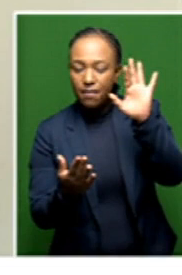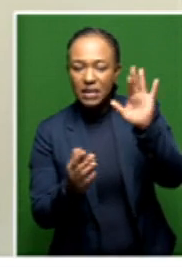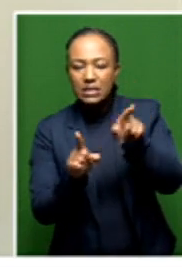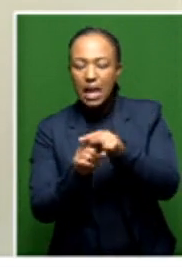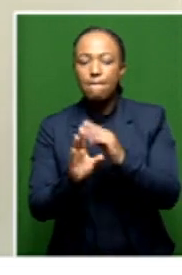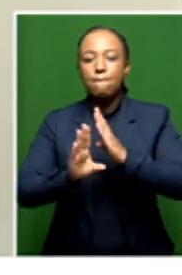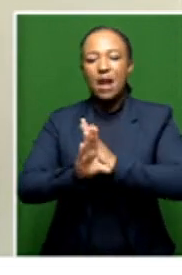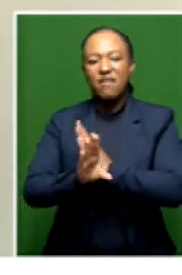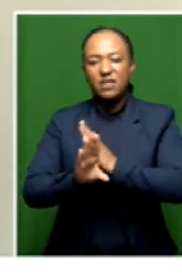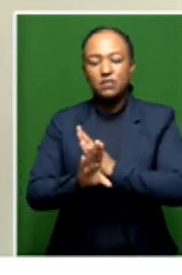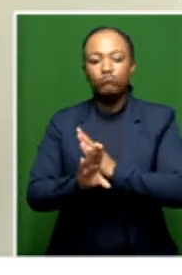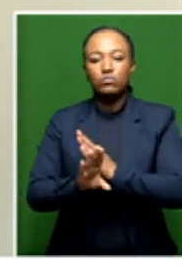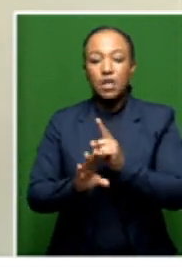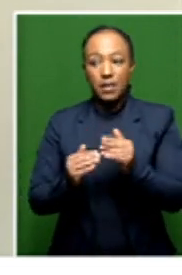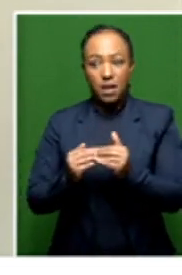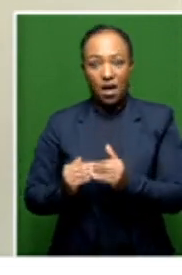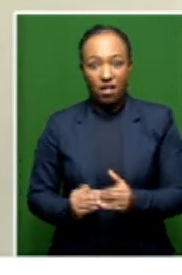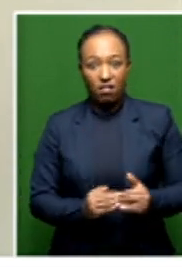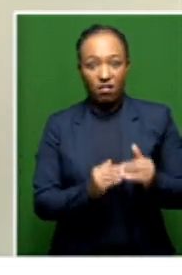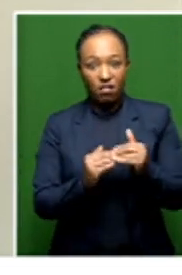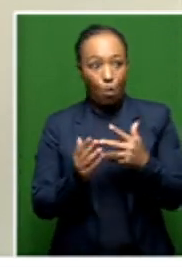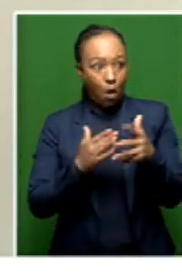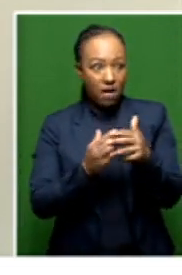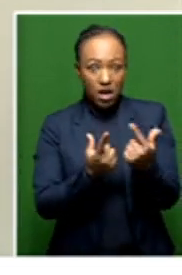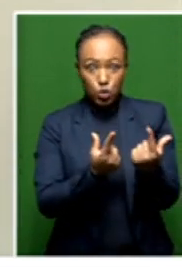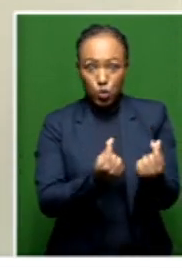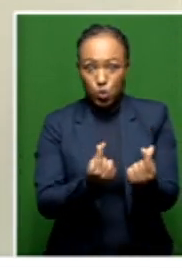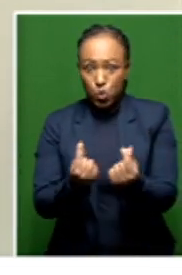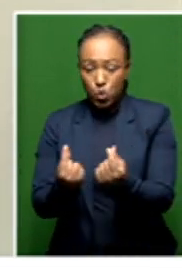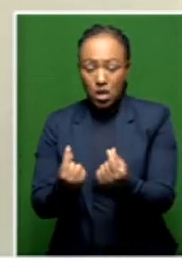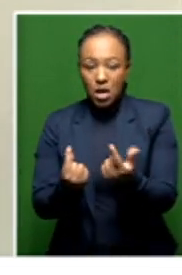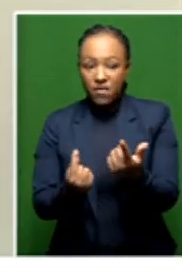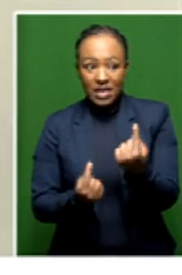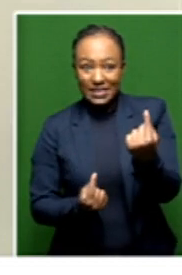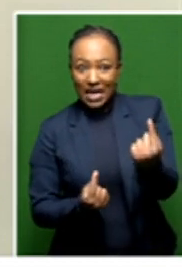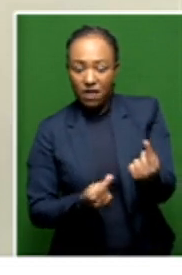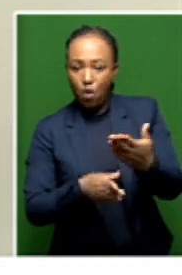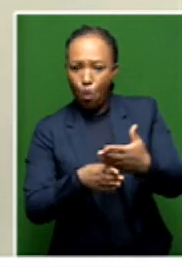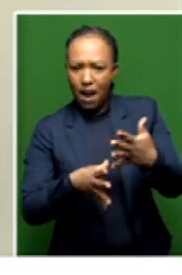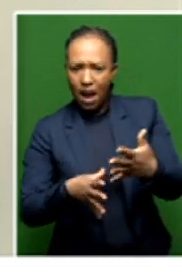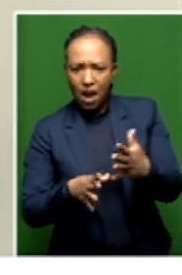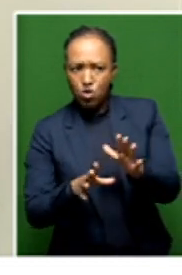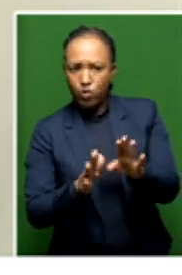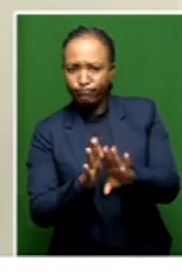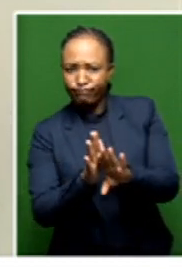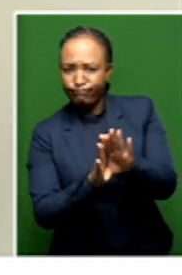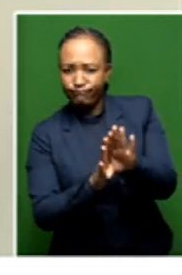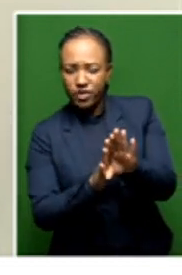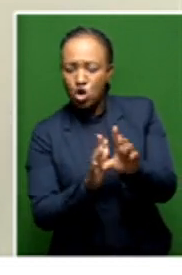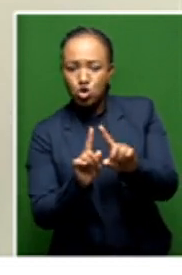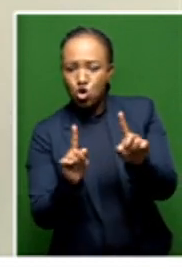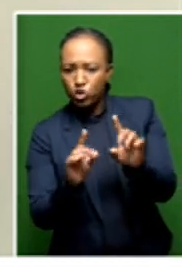of the transactions that you are advancing. If yourself as a worker, you are not advancing and